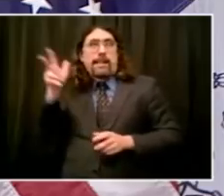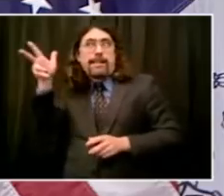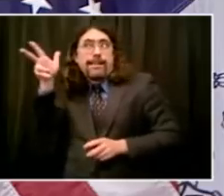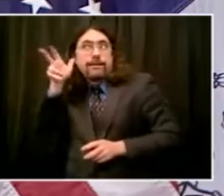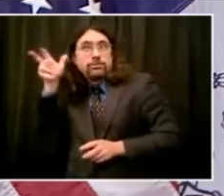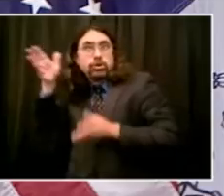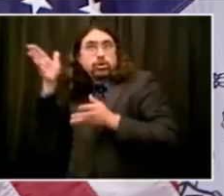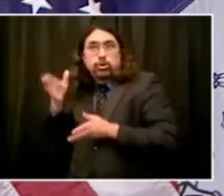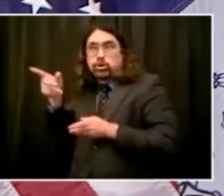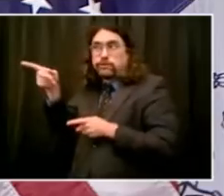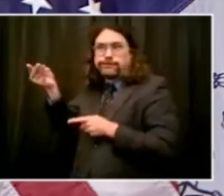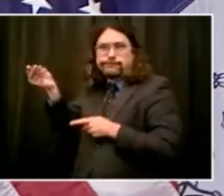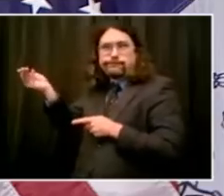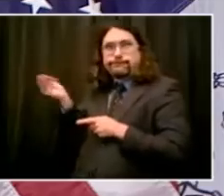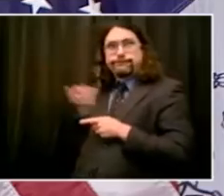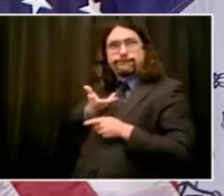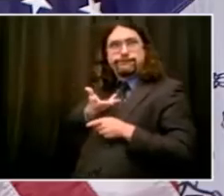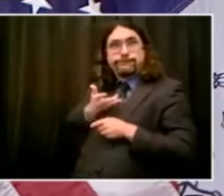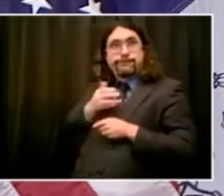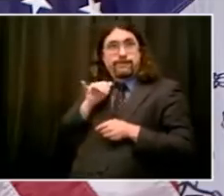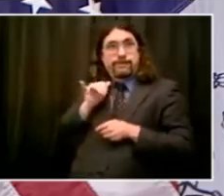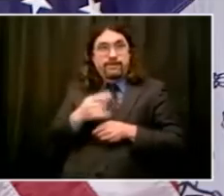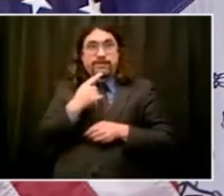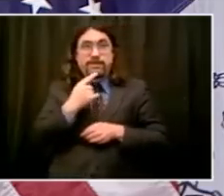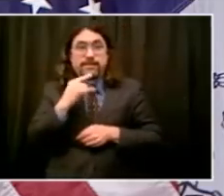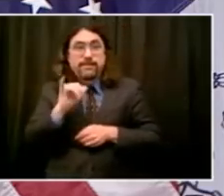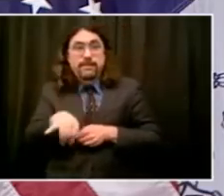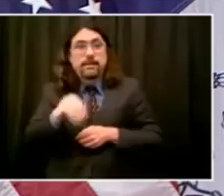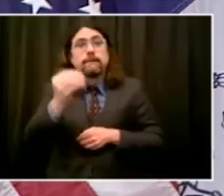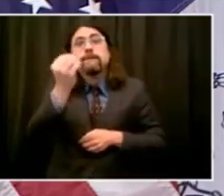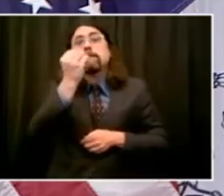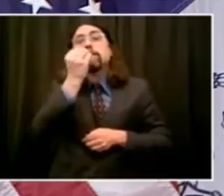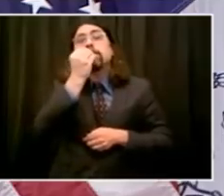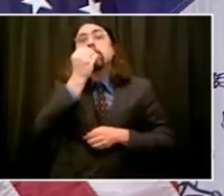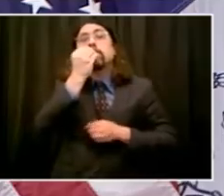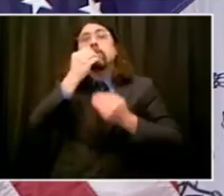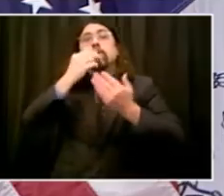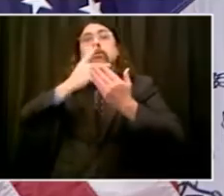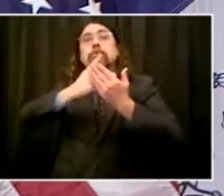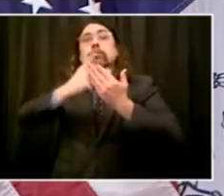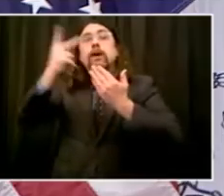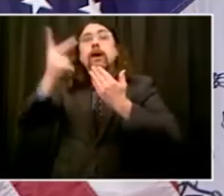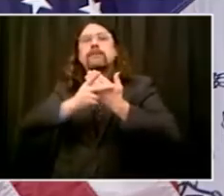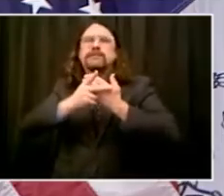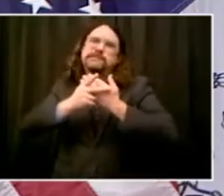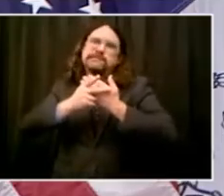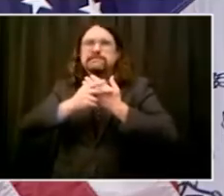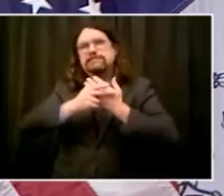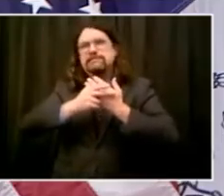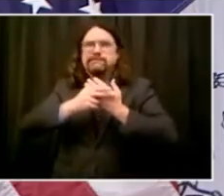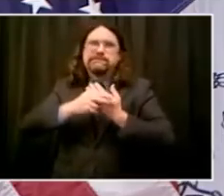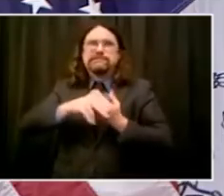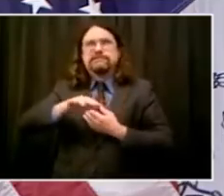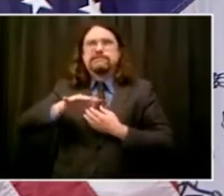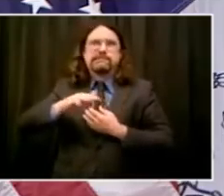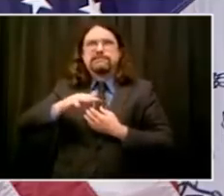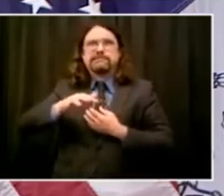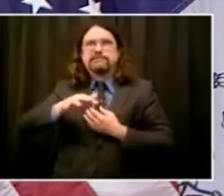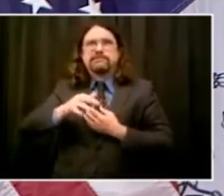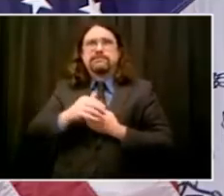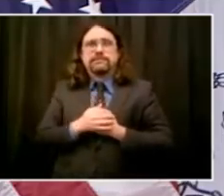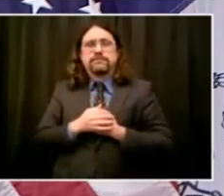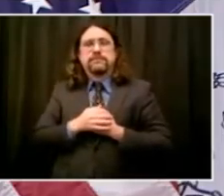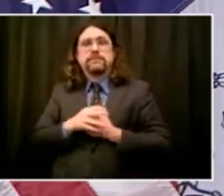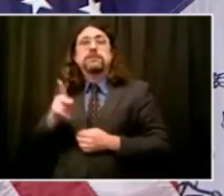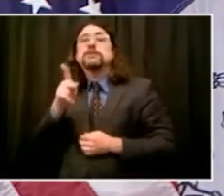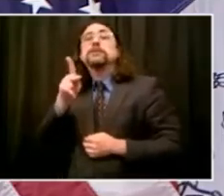from Astoria tells me the kosher deliveries were fine at first. Now he's getting packages with potato chips, a hollow